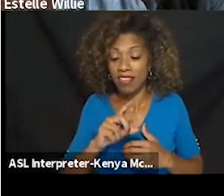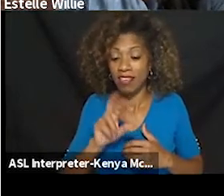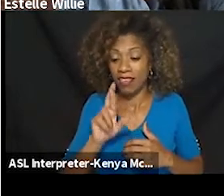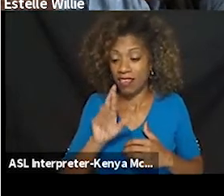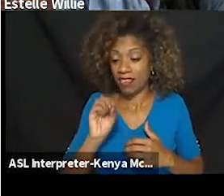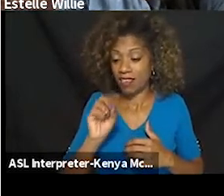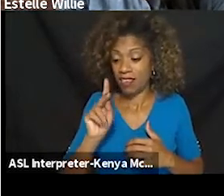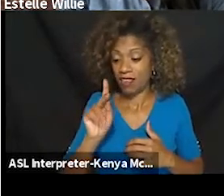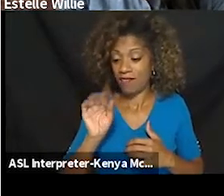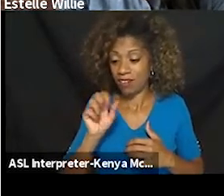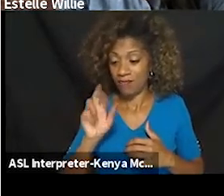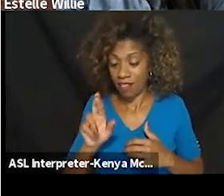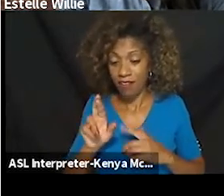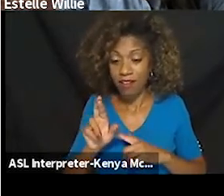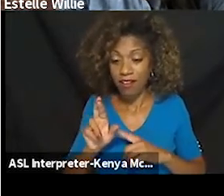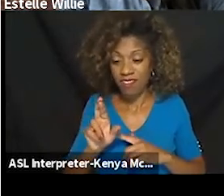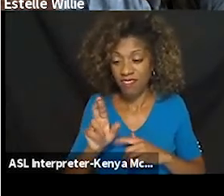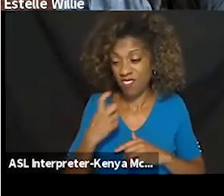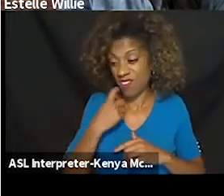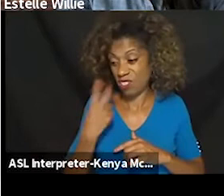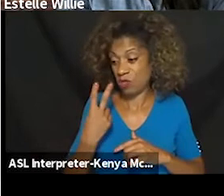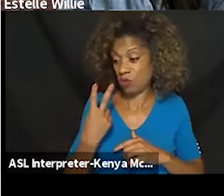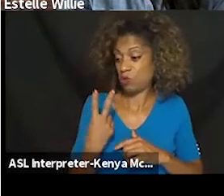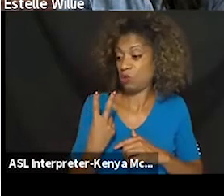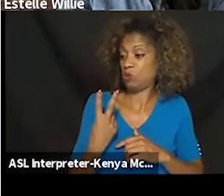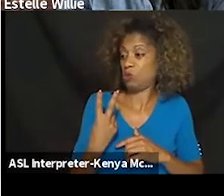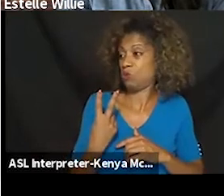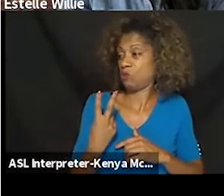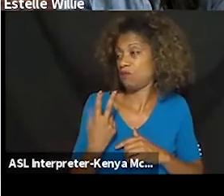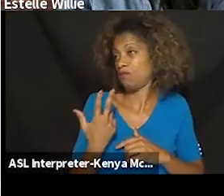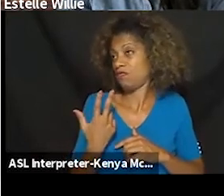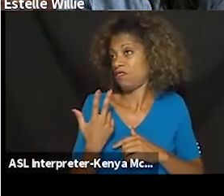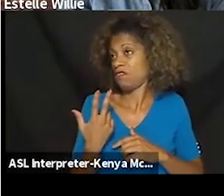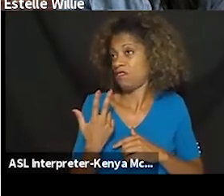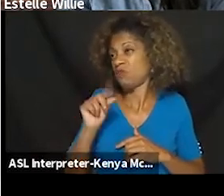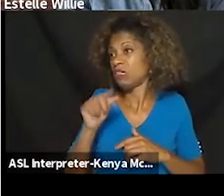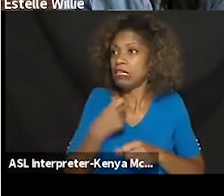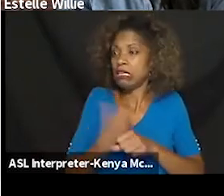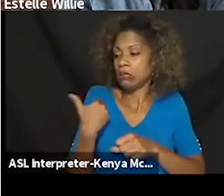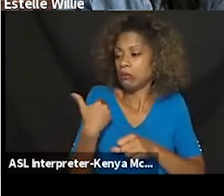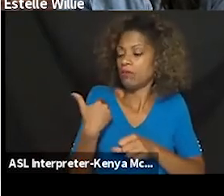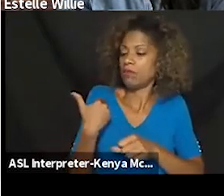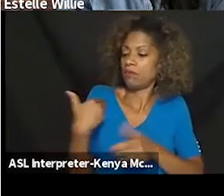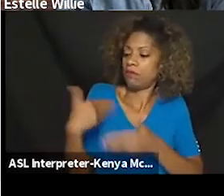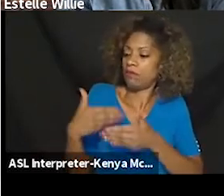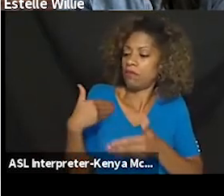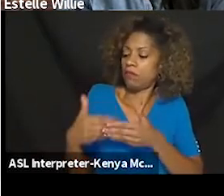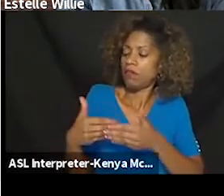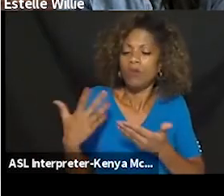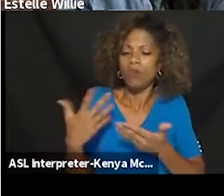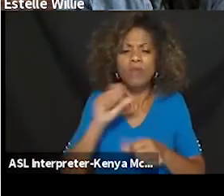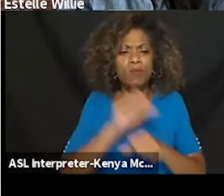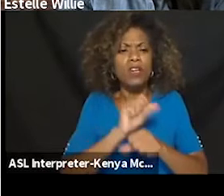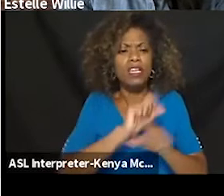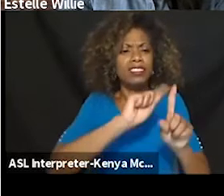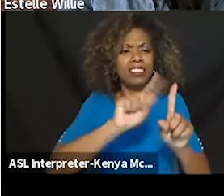international organization. We've been working in other regions of the world, but really what we were seeing in March 2020